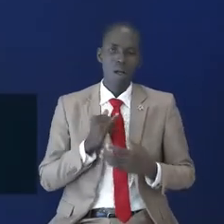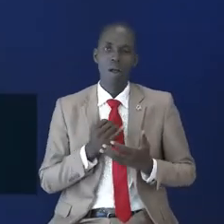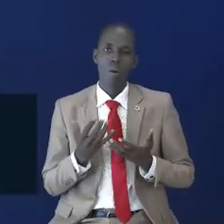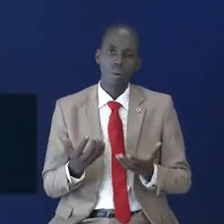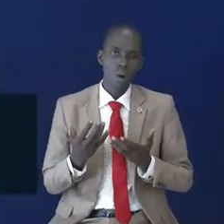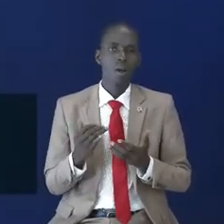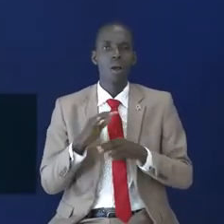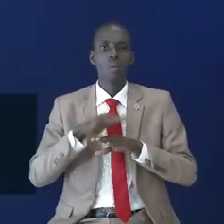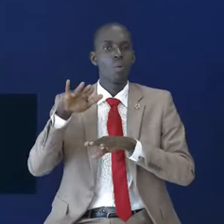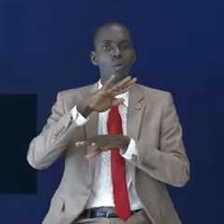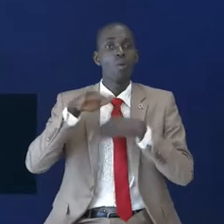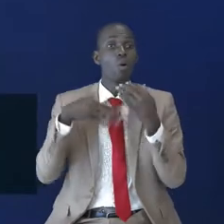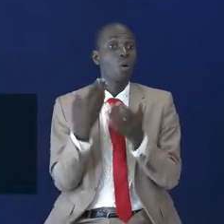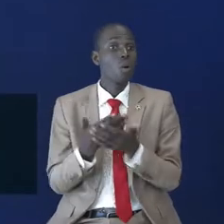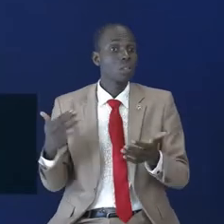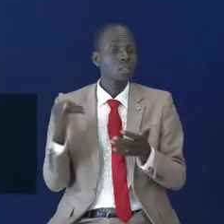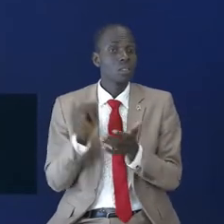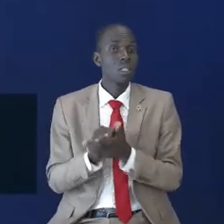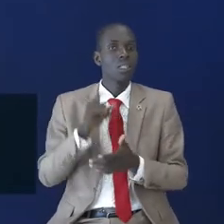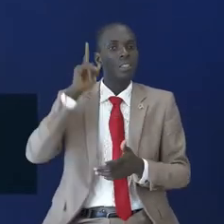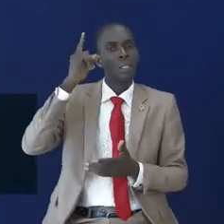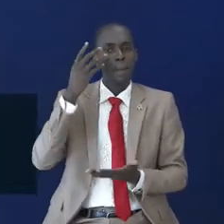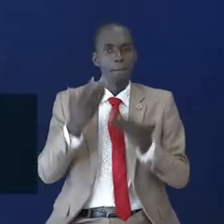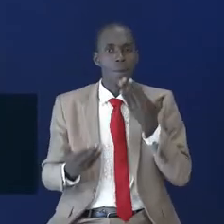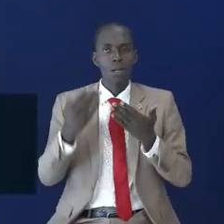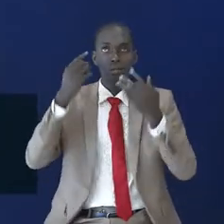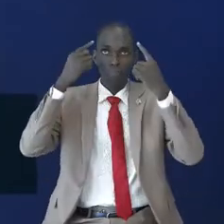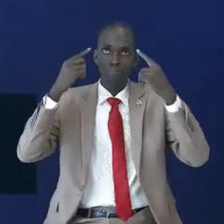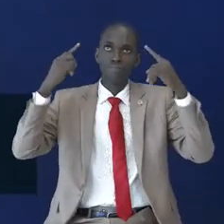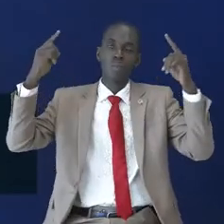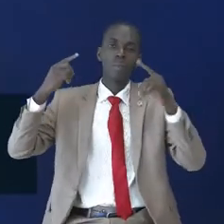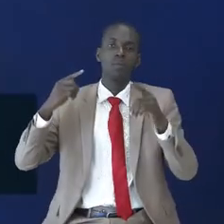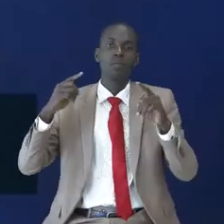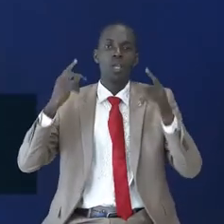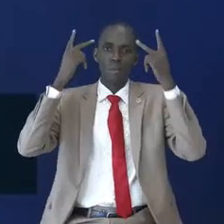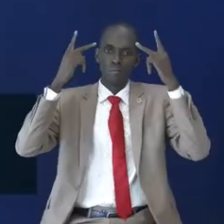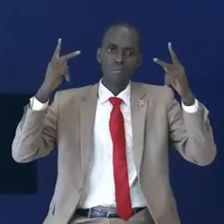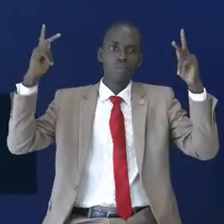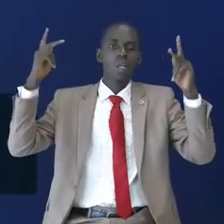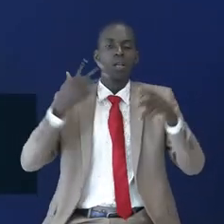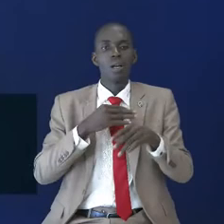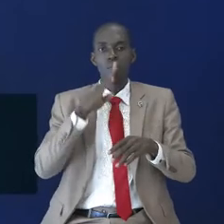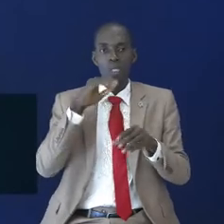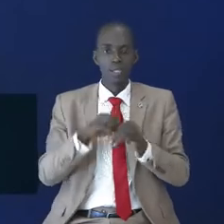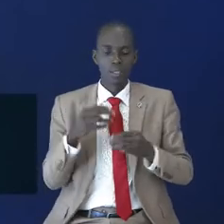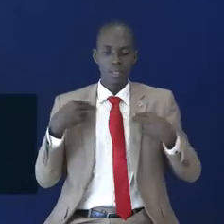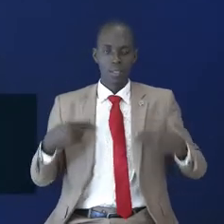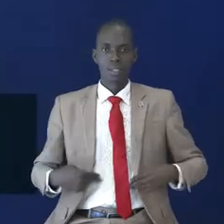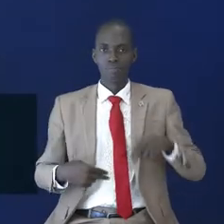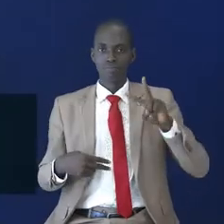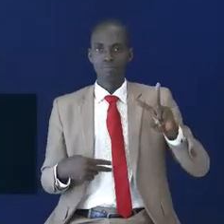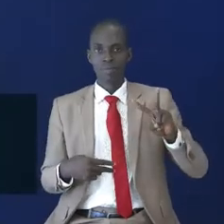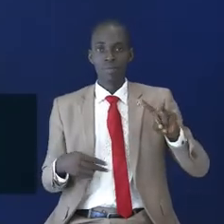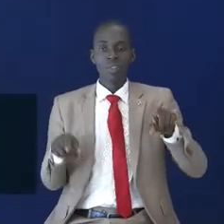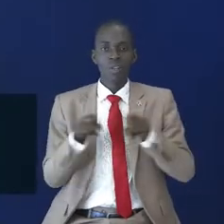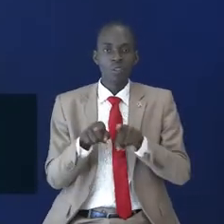things, that thou mayest prosper, one, and be in health, two, even